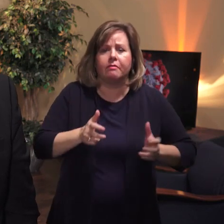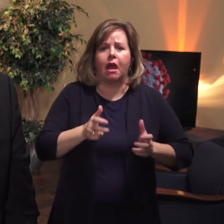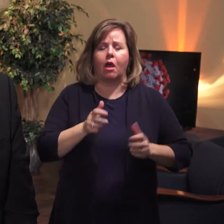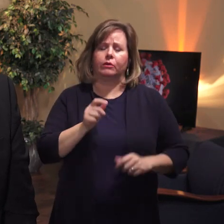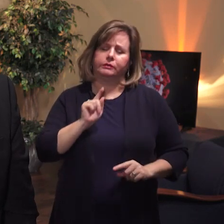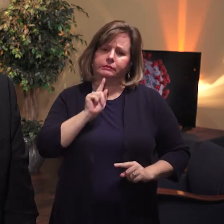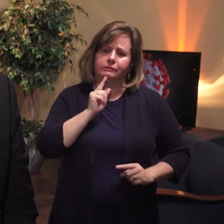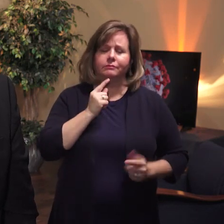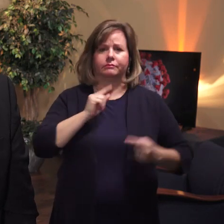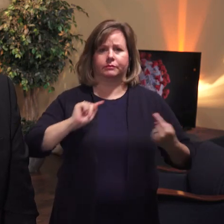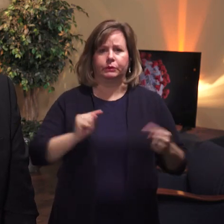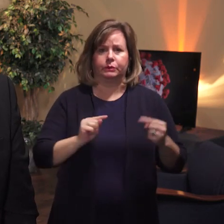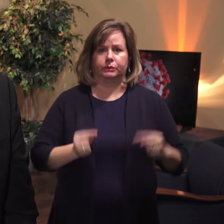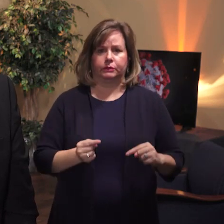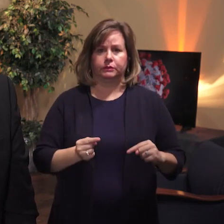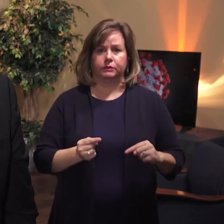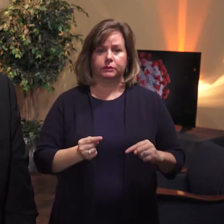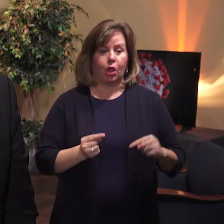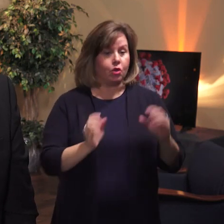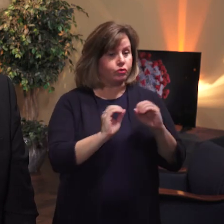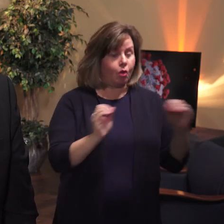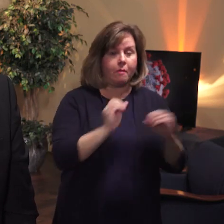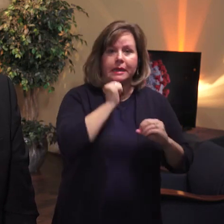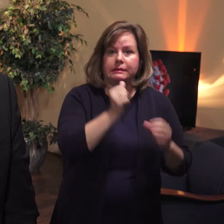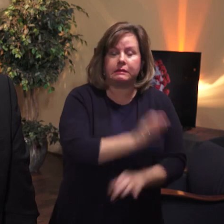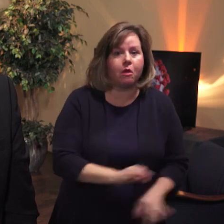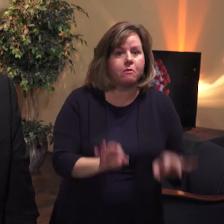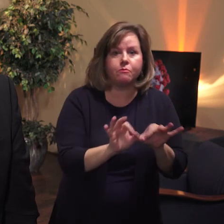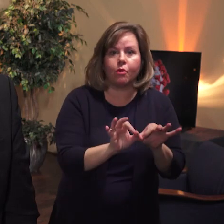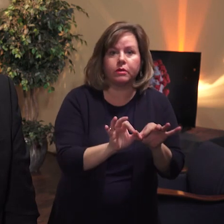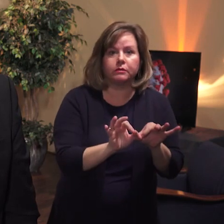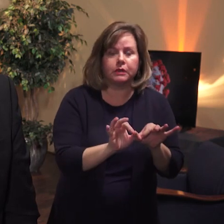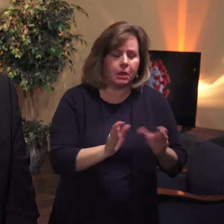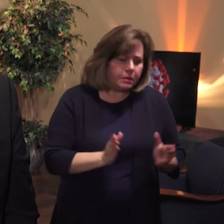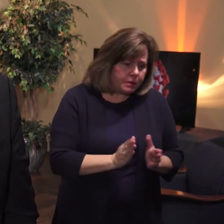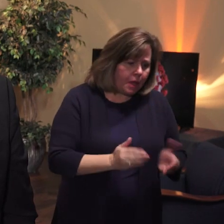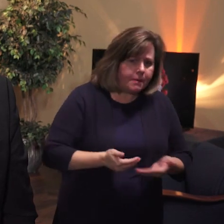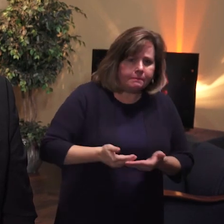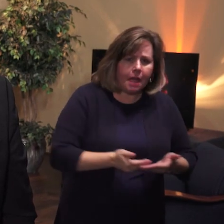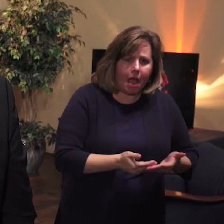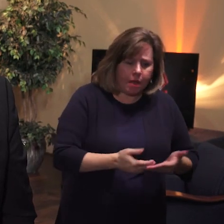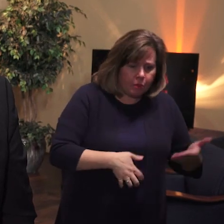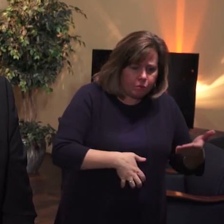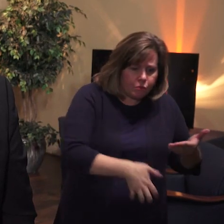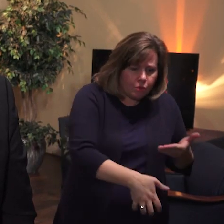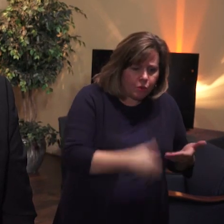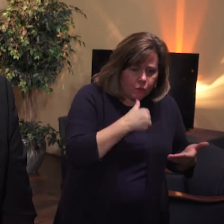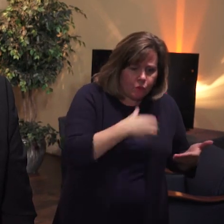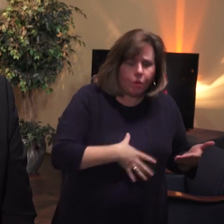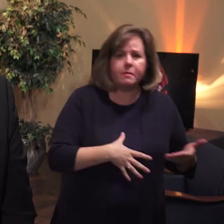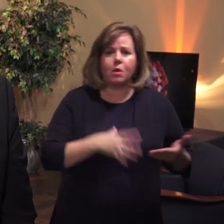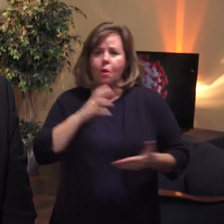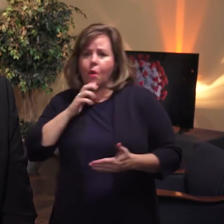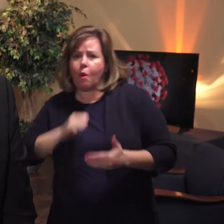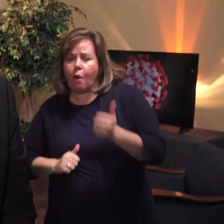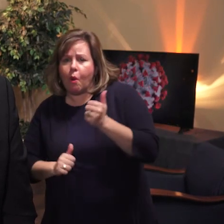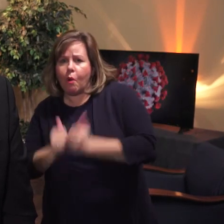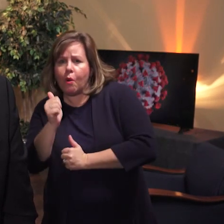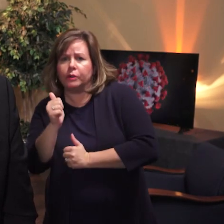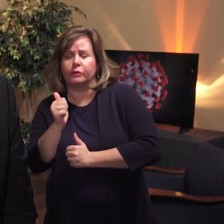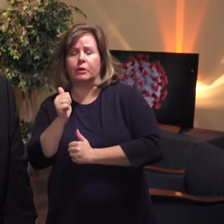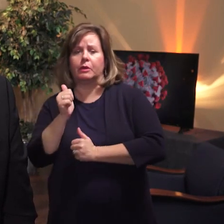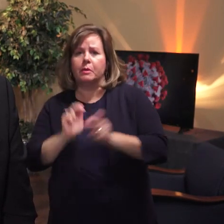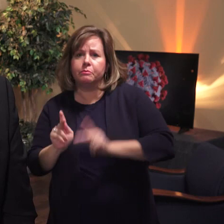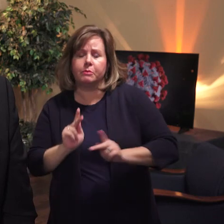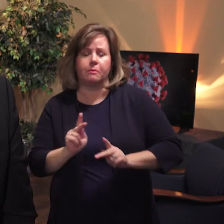disposable. From the smallest babies growing inside their mothers to the oldest and the sickest amongst us, from the homeless to the